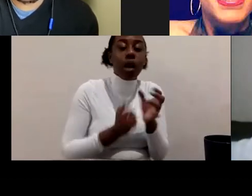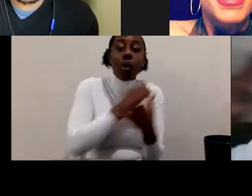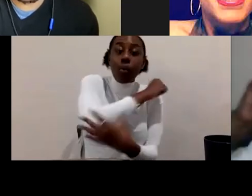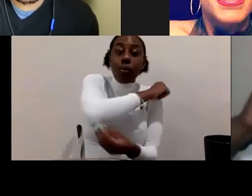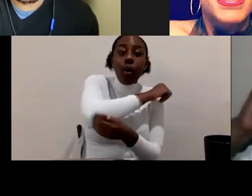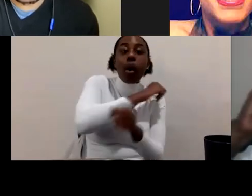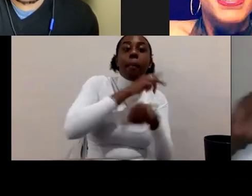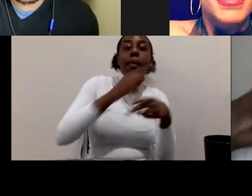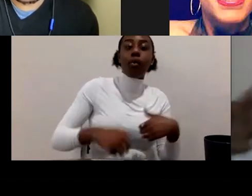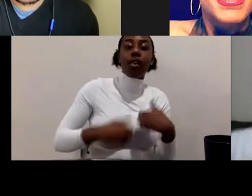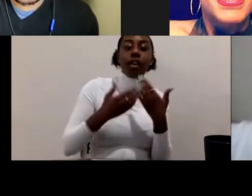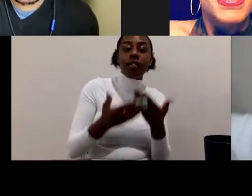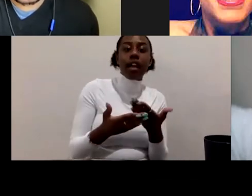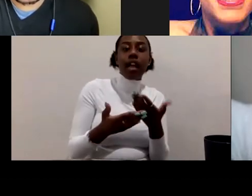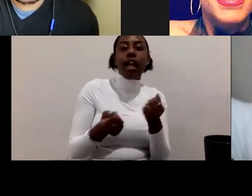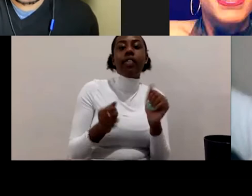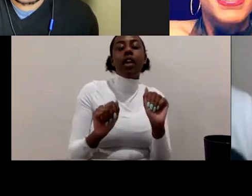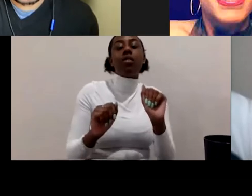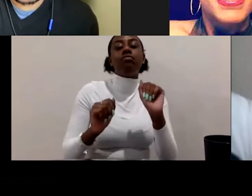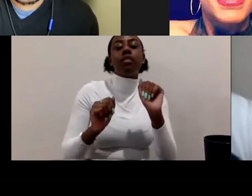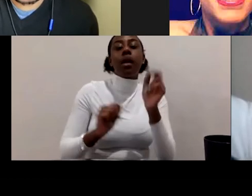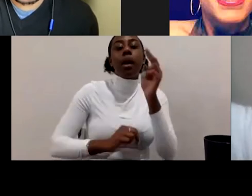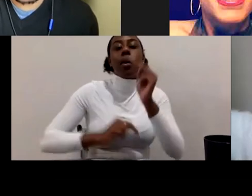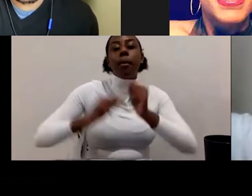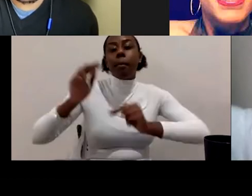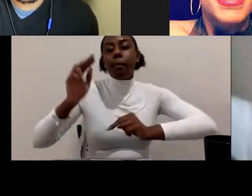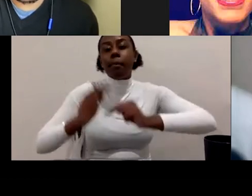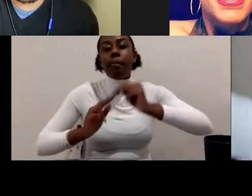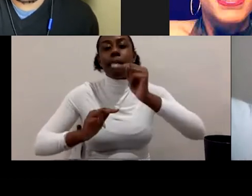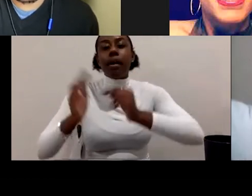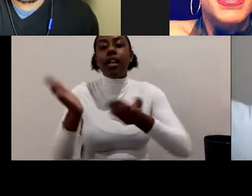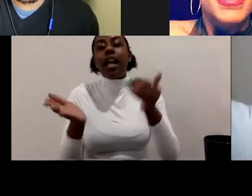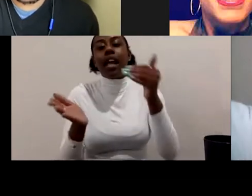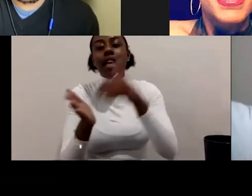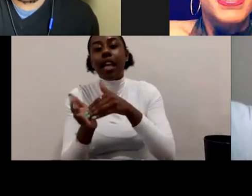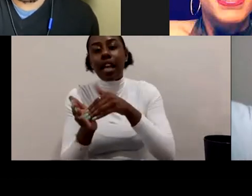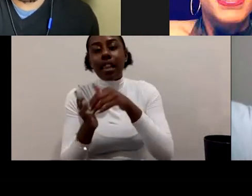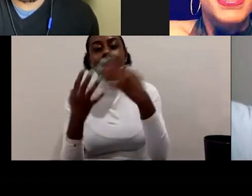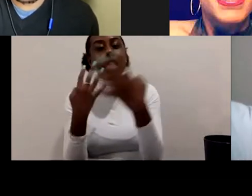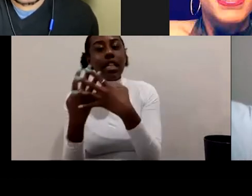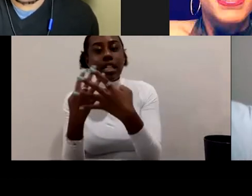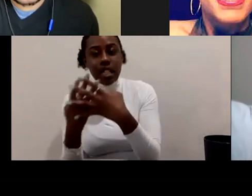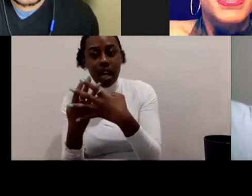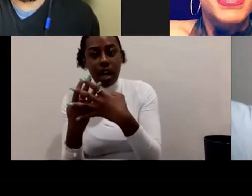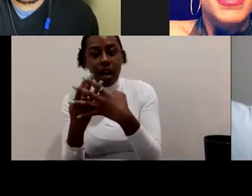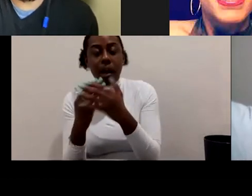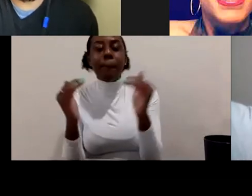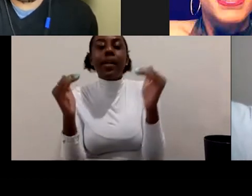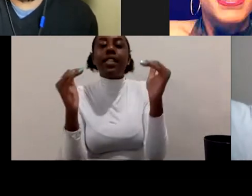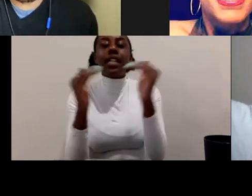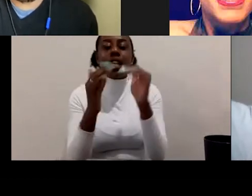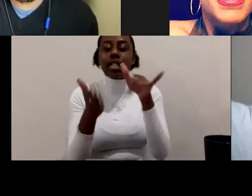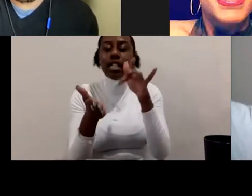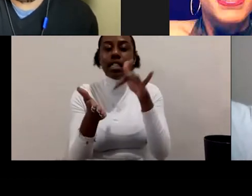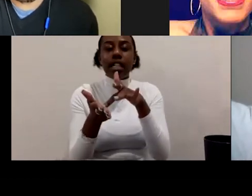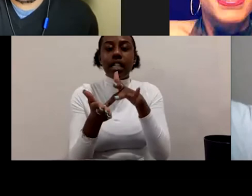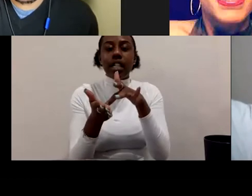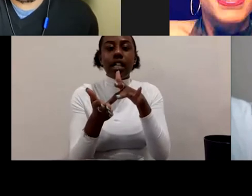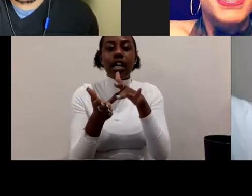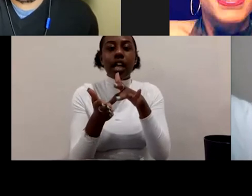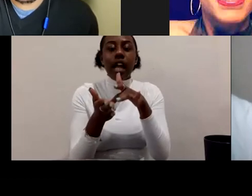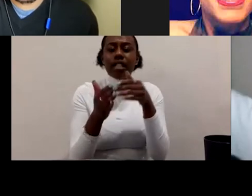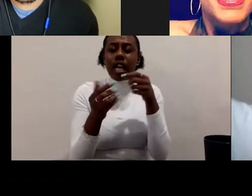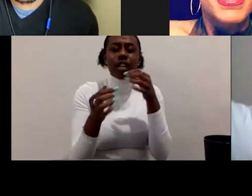rebuilding the jail, the Justice Center is like right as you enter the island. It's almost as if they're saying, if you're Black or